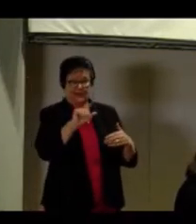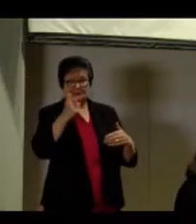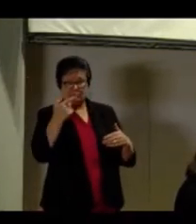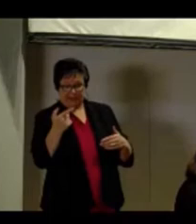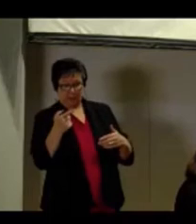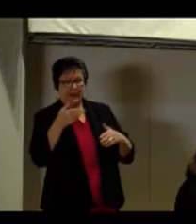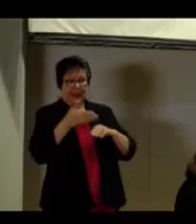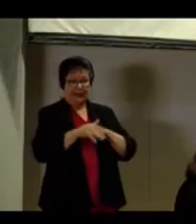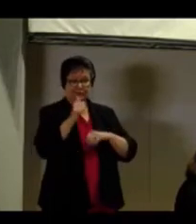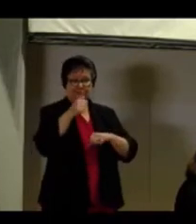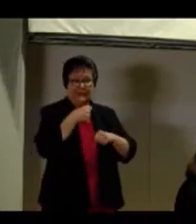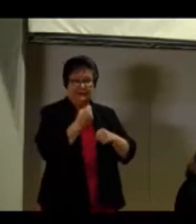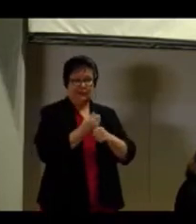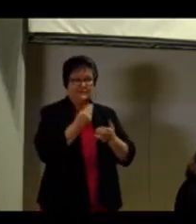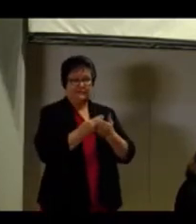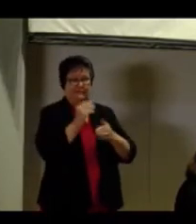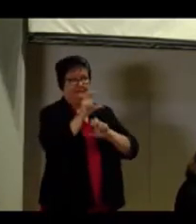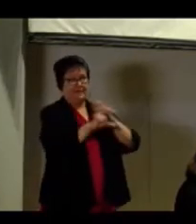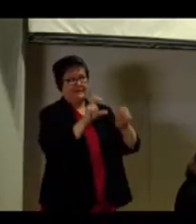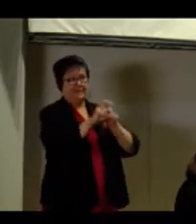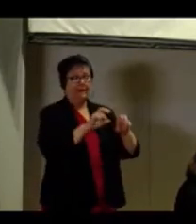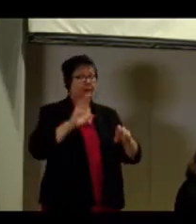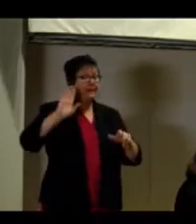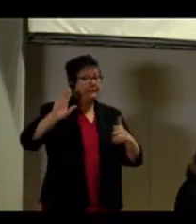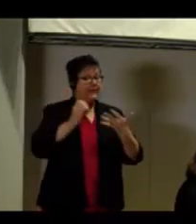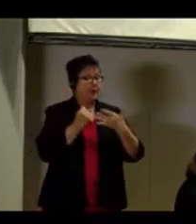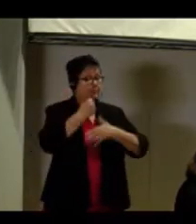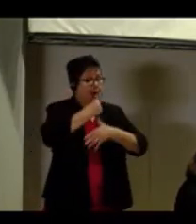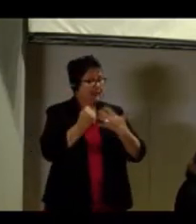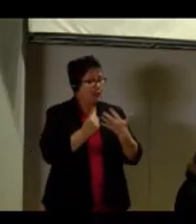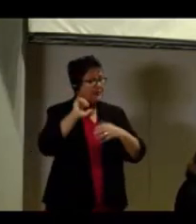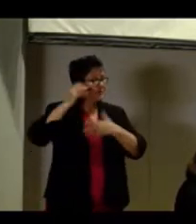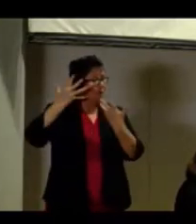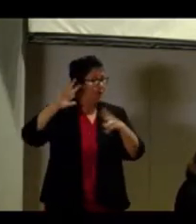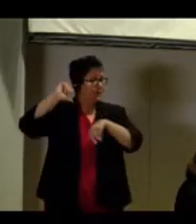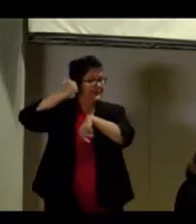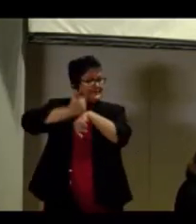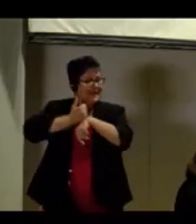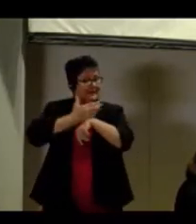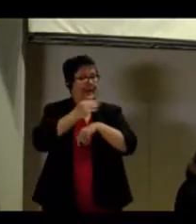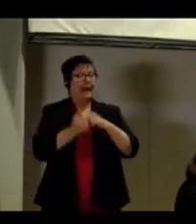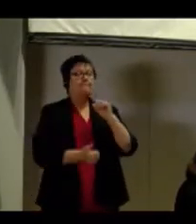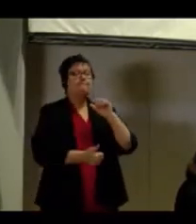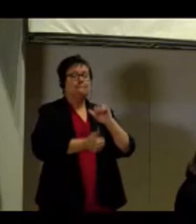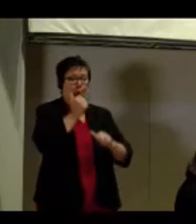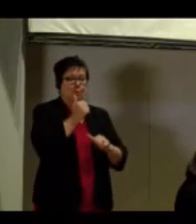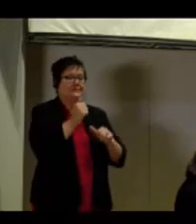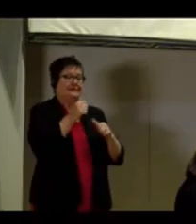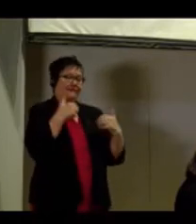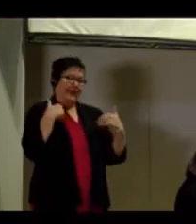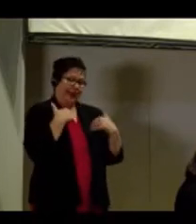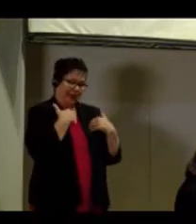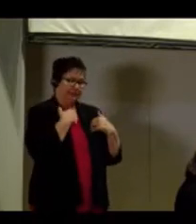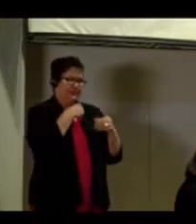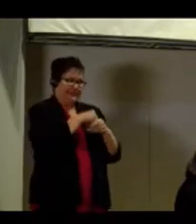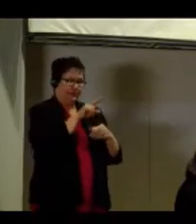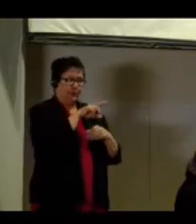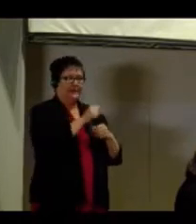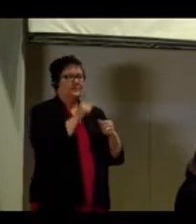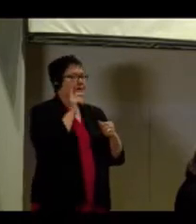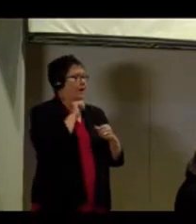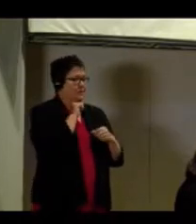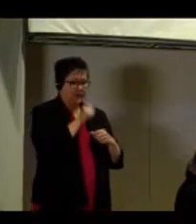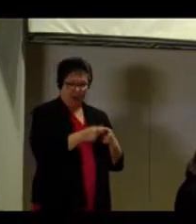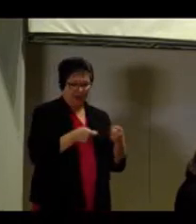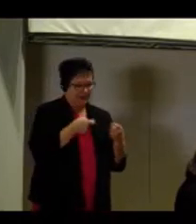those priorities have been set, most of the animal type specimens in the United States will remain undigitized.